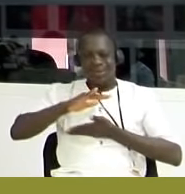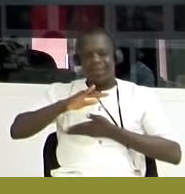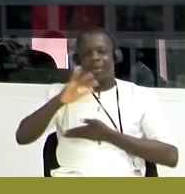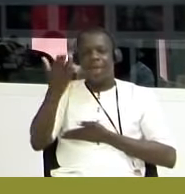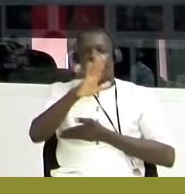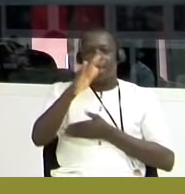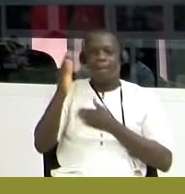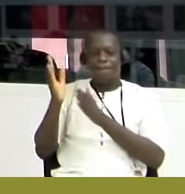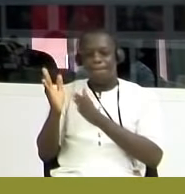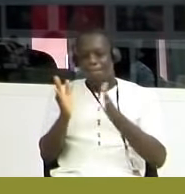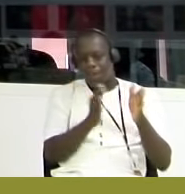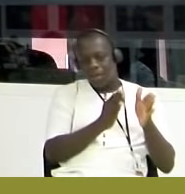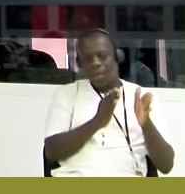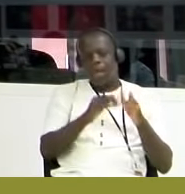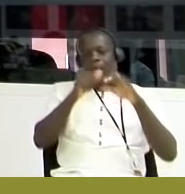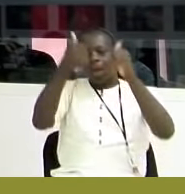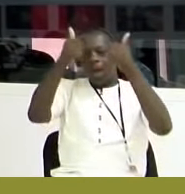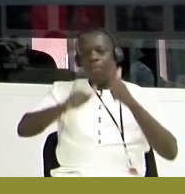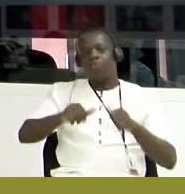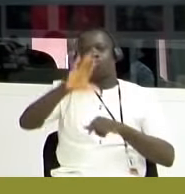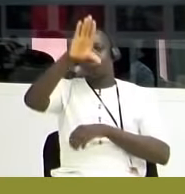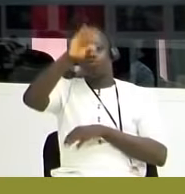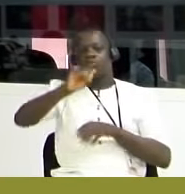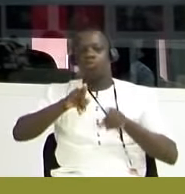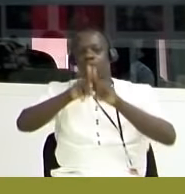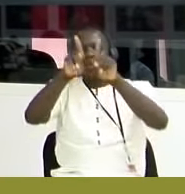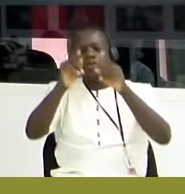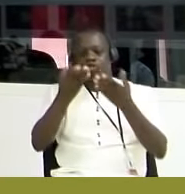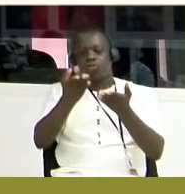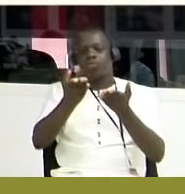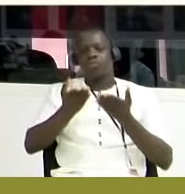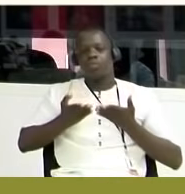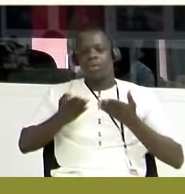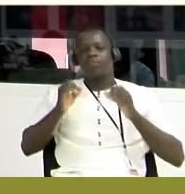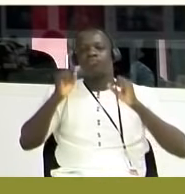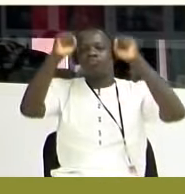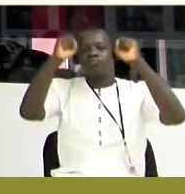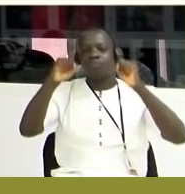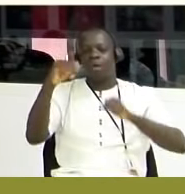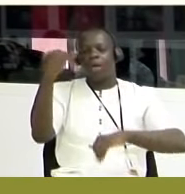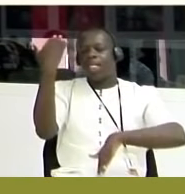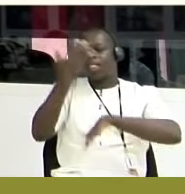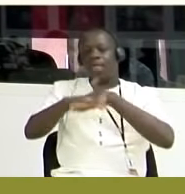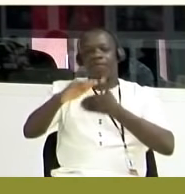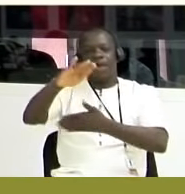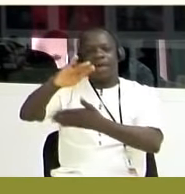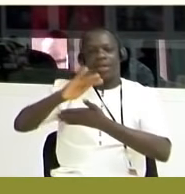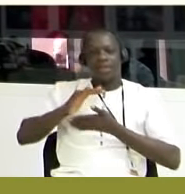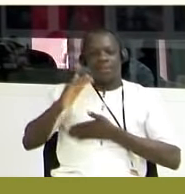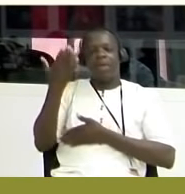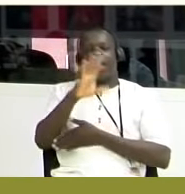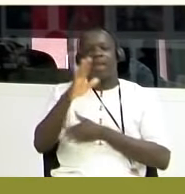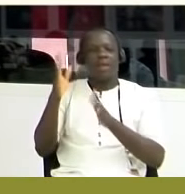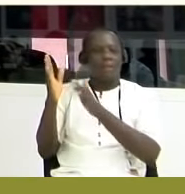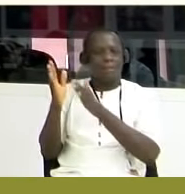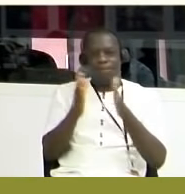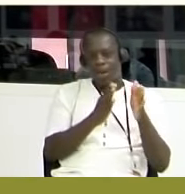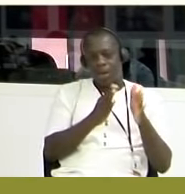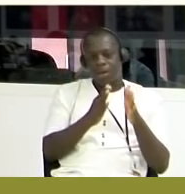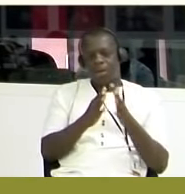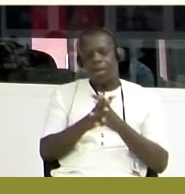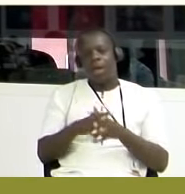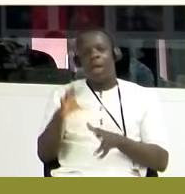with the student demonstration? I did not receive any plan as to how they were going to deal with the